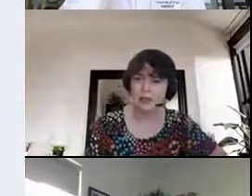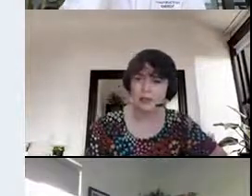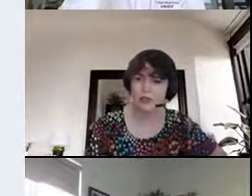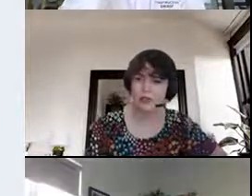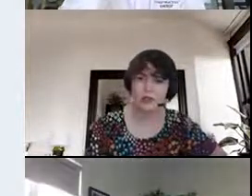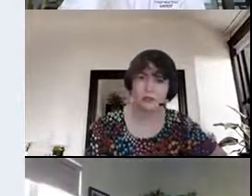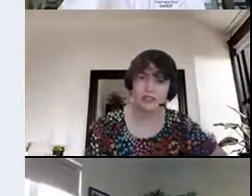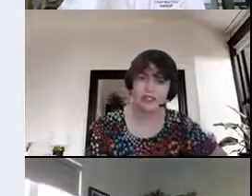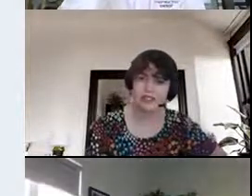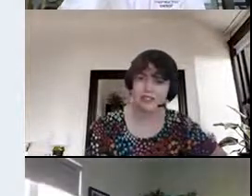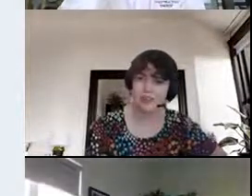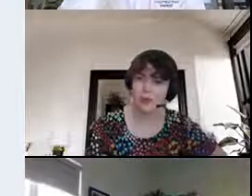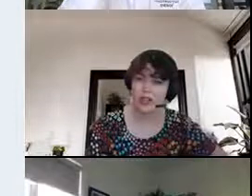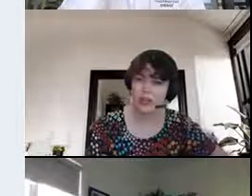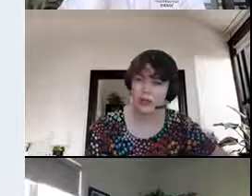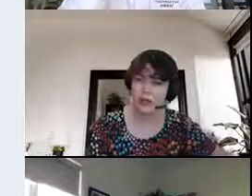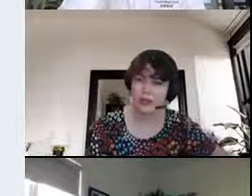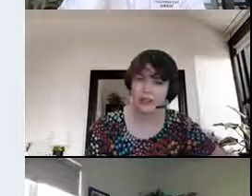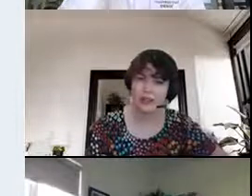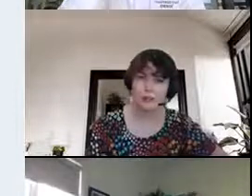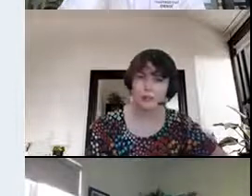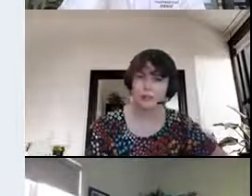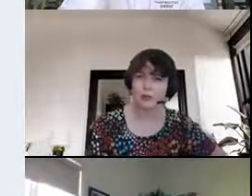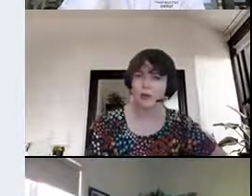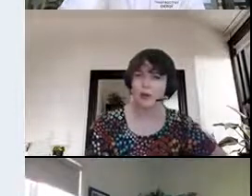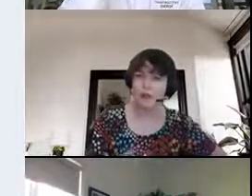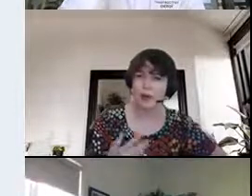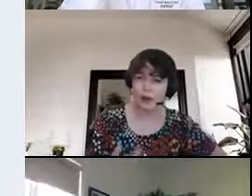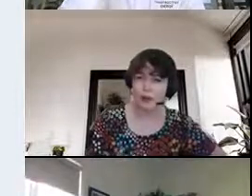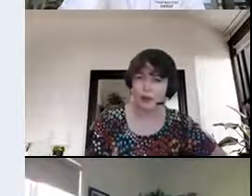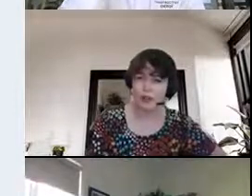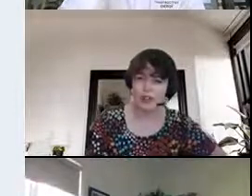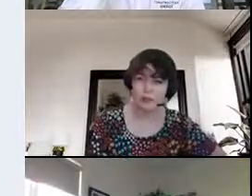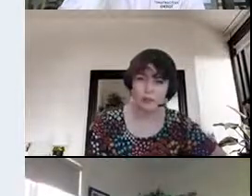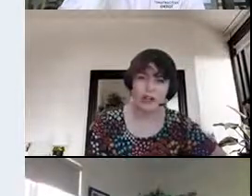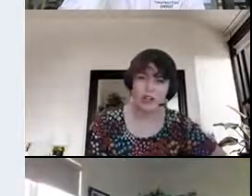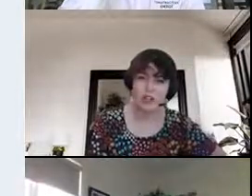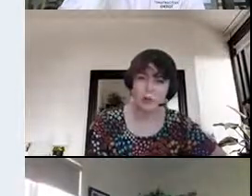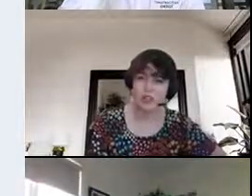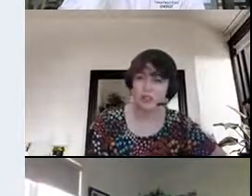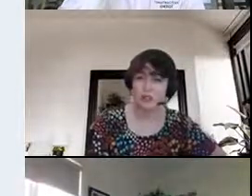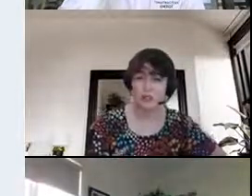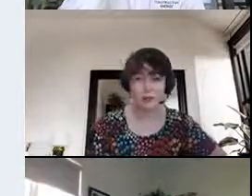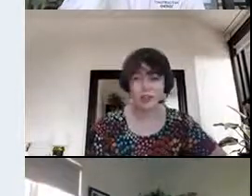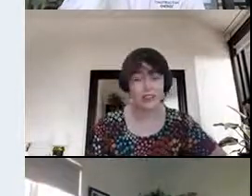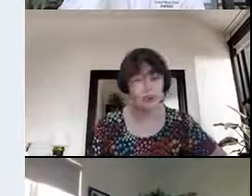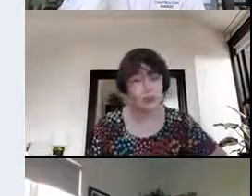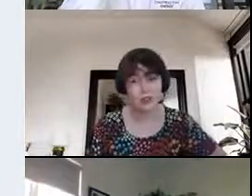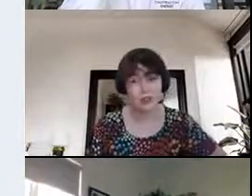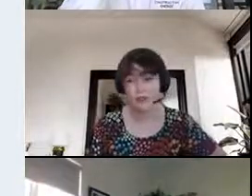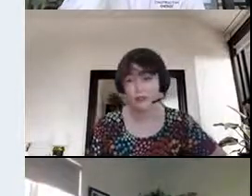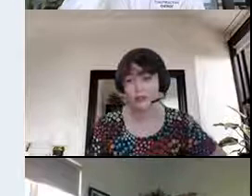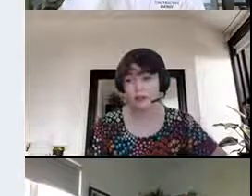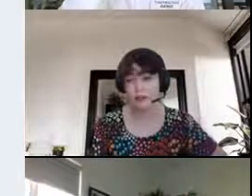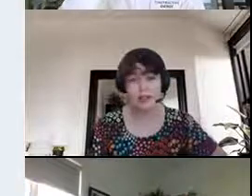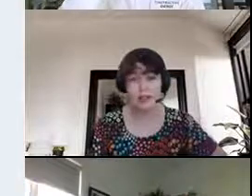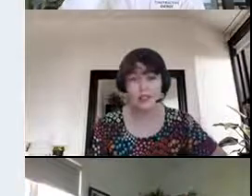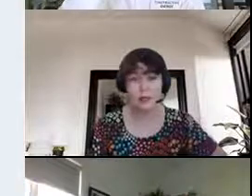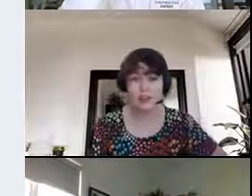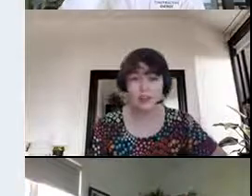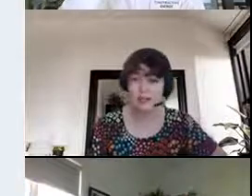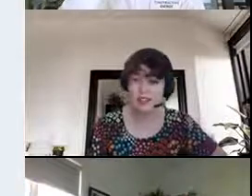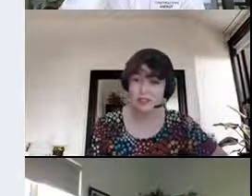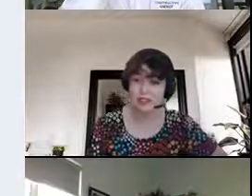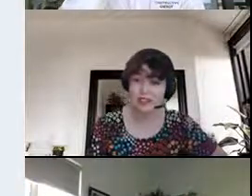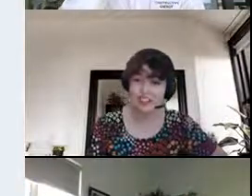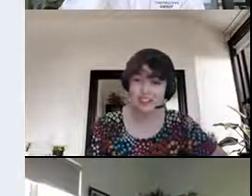a good example of sort of the complexities that we can look at, but also of the help that we can provide in showing them, look, I think we got to the end of it and we realized